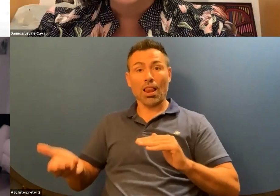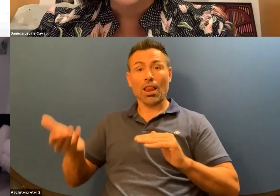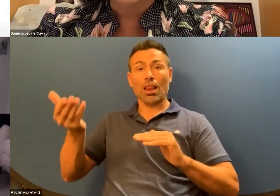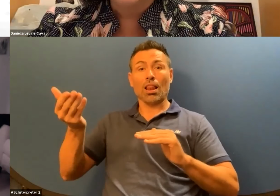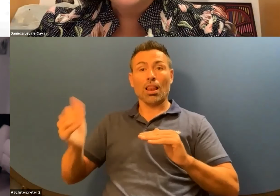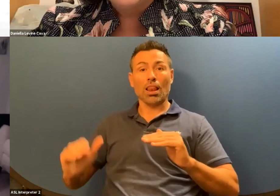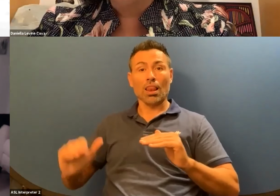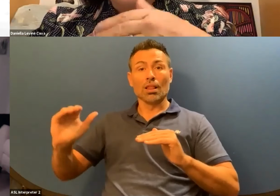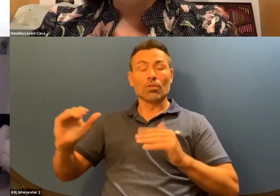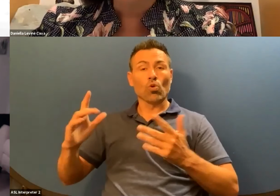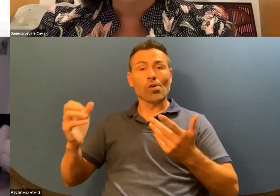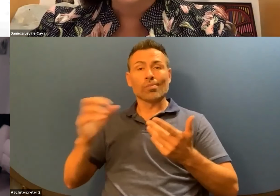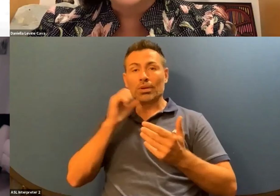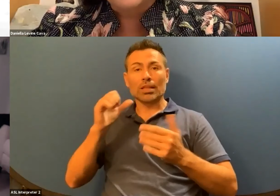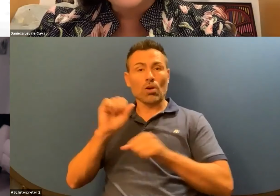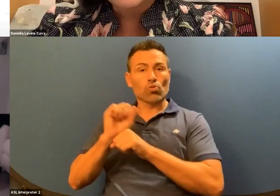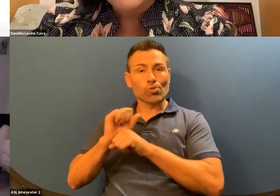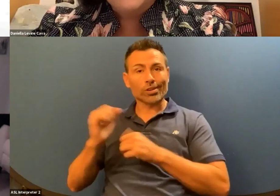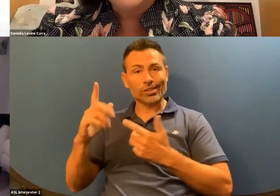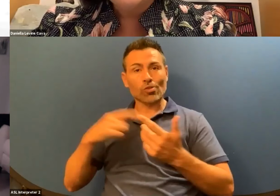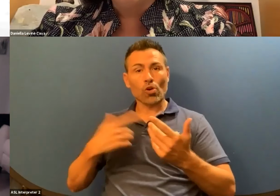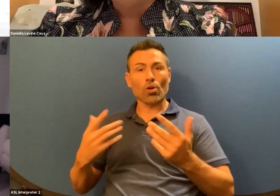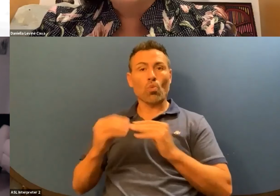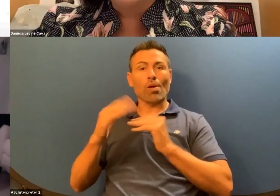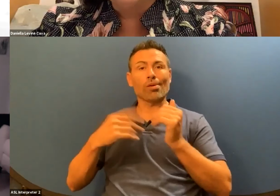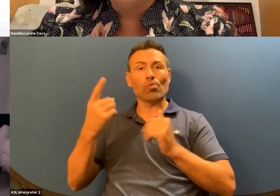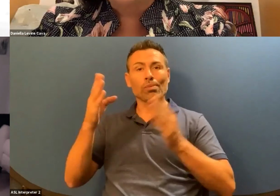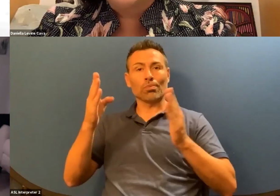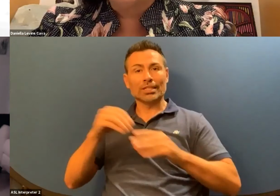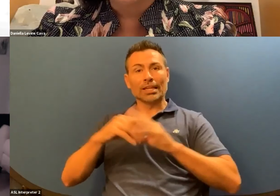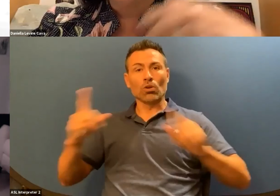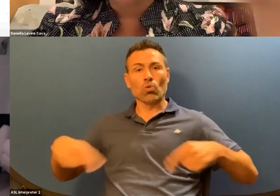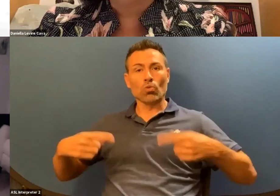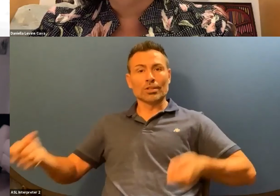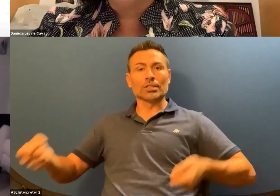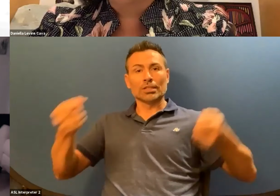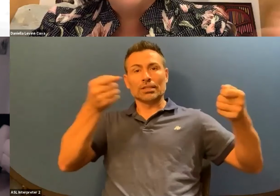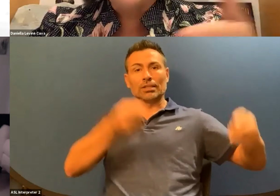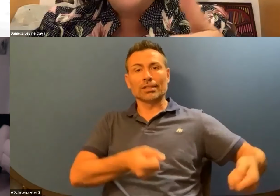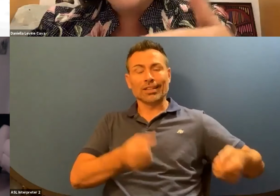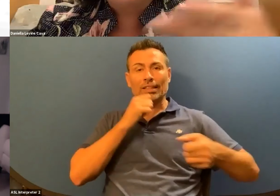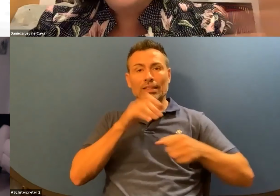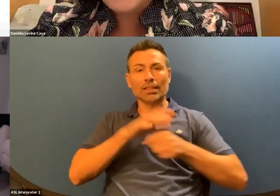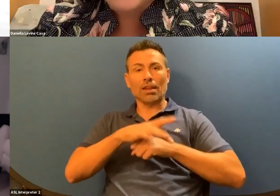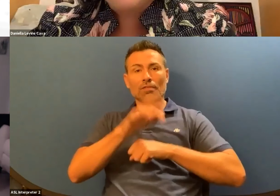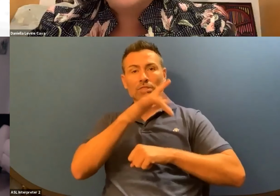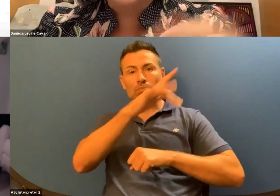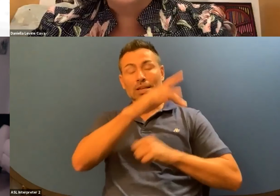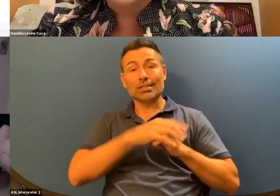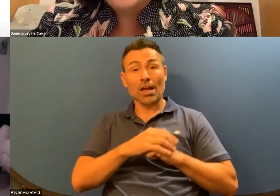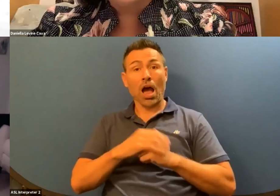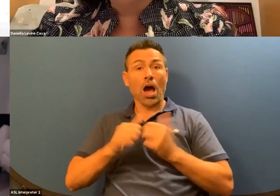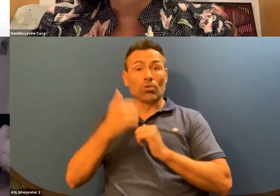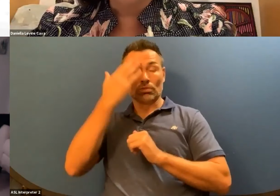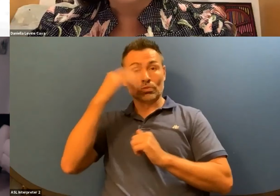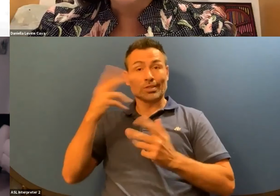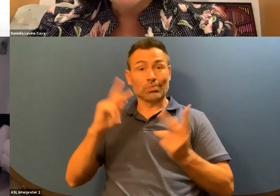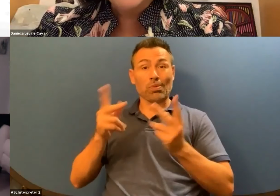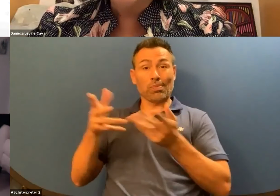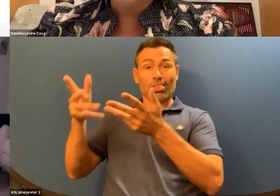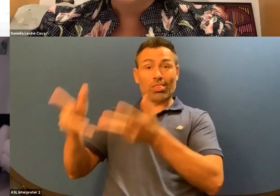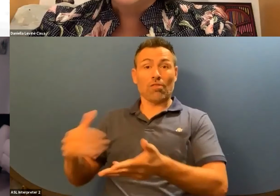in a wheelchair. And we have numerous examples of that, of people who've been left in the dust, basically. And for